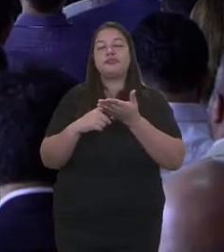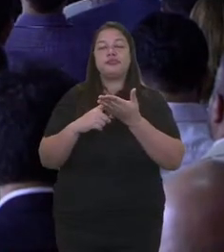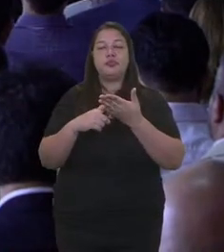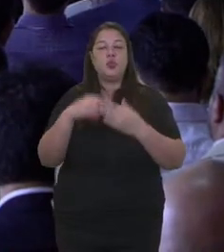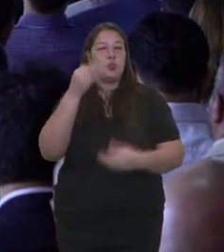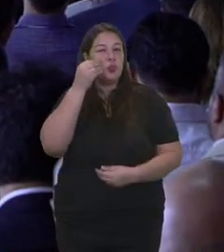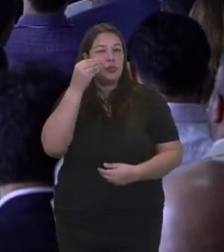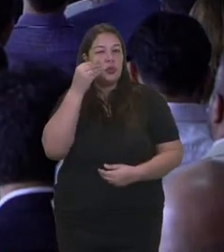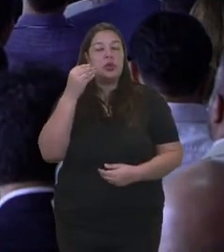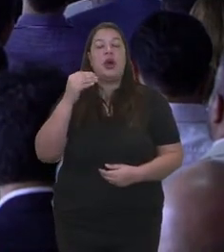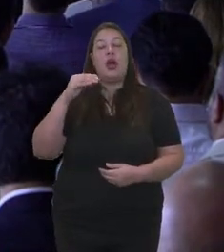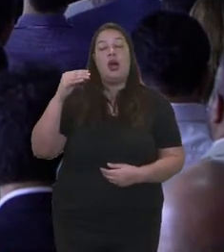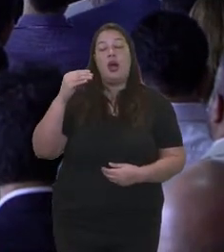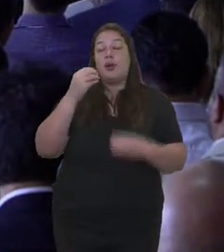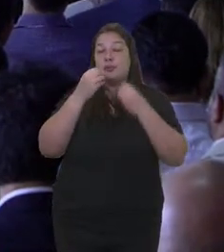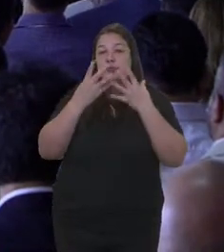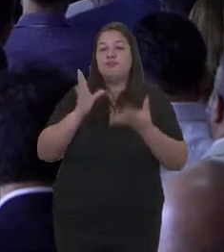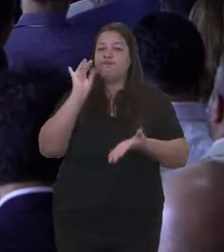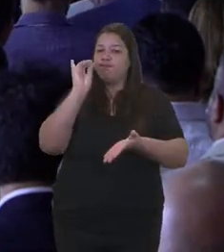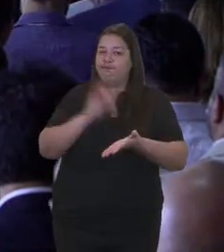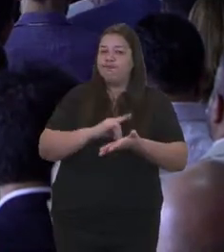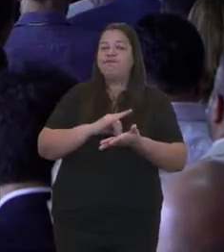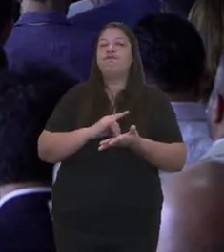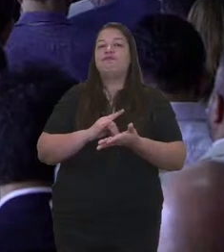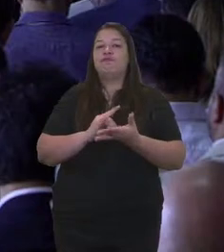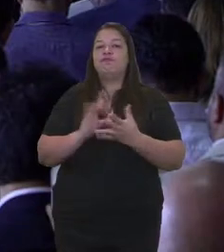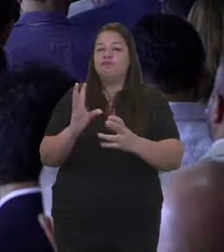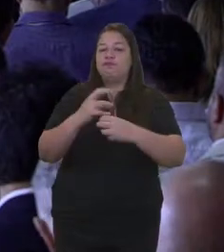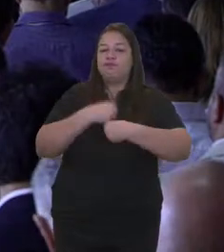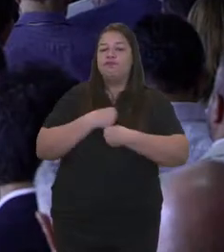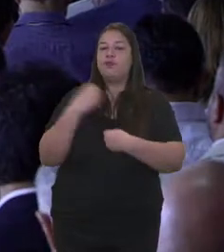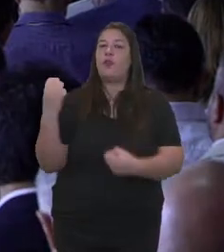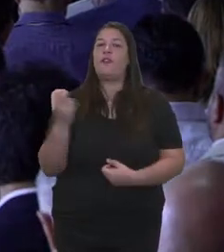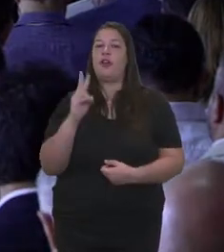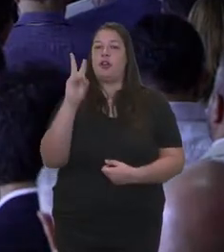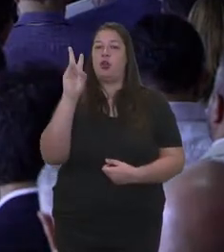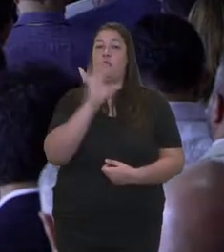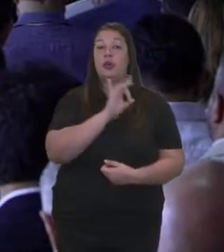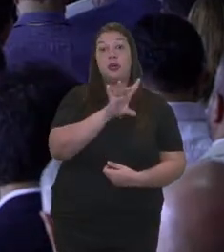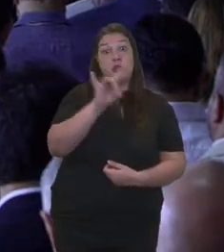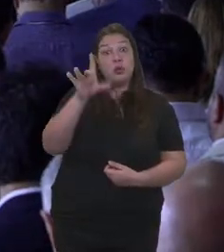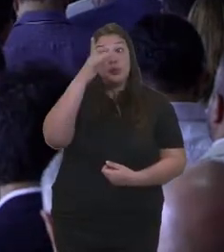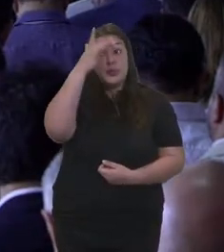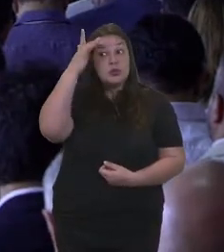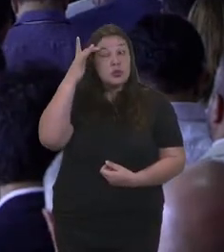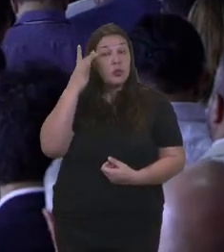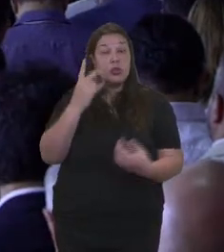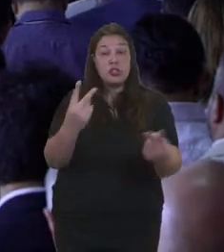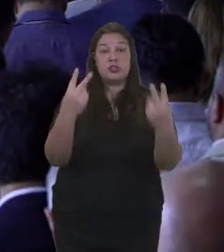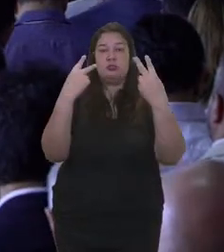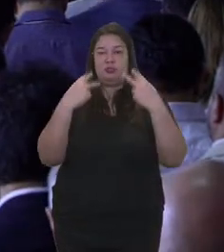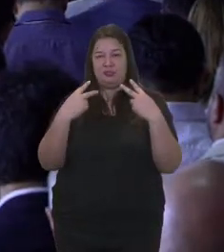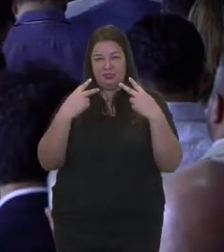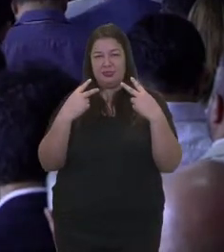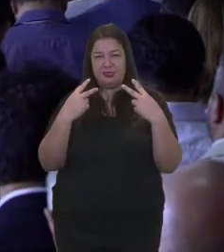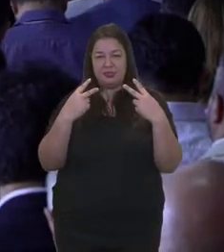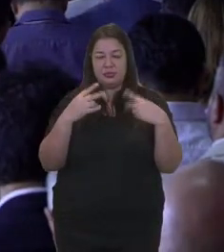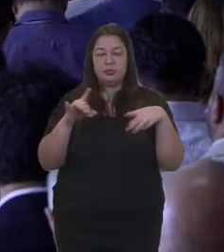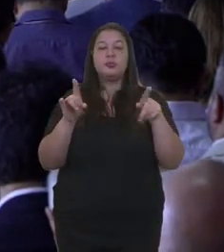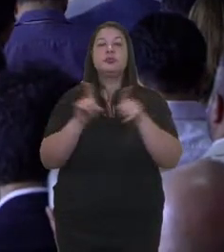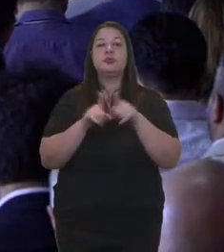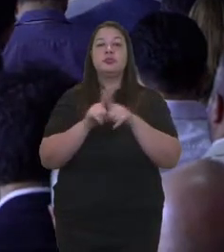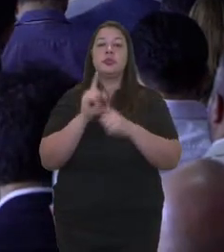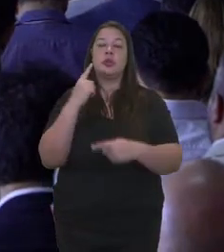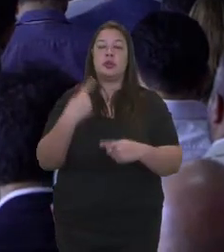Responsibility in offer something that can really add value to each one of you and to each one of this person, the people